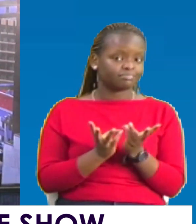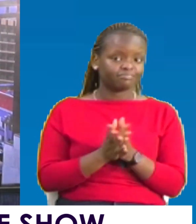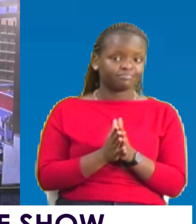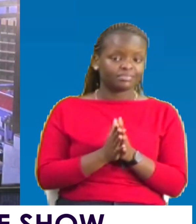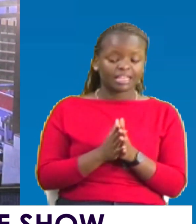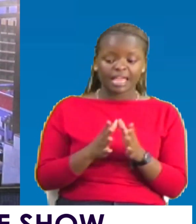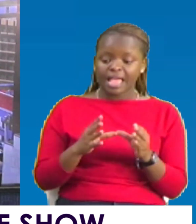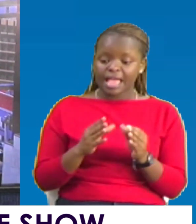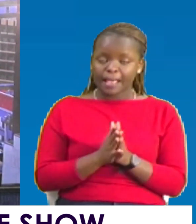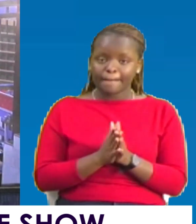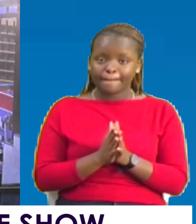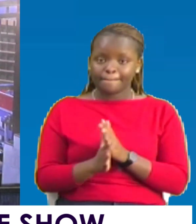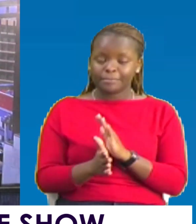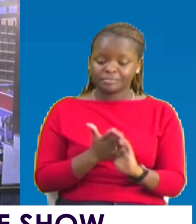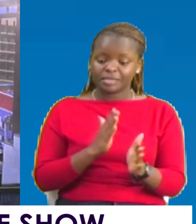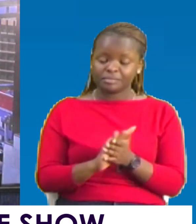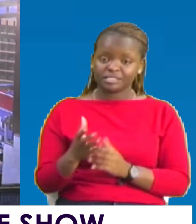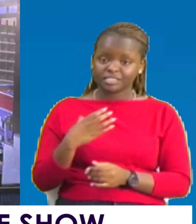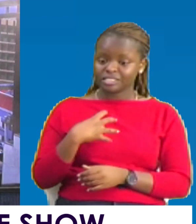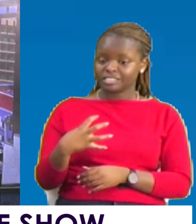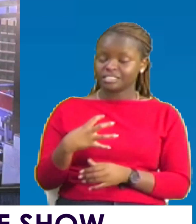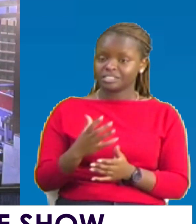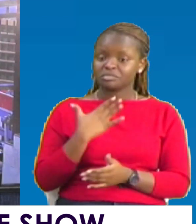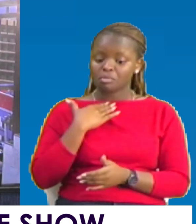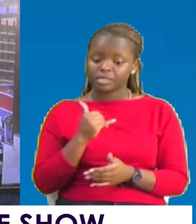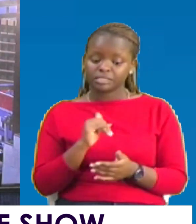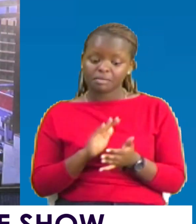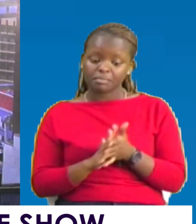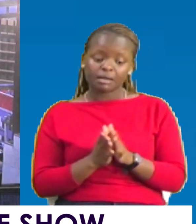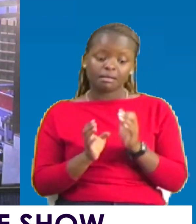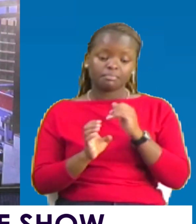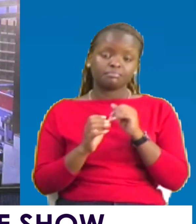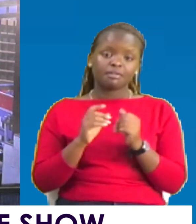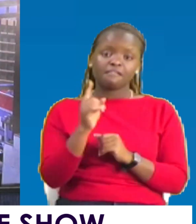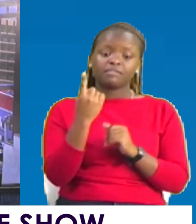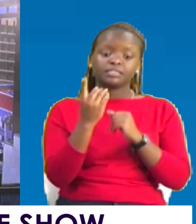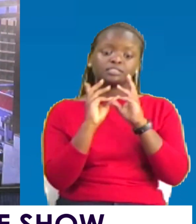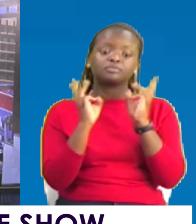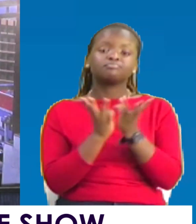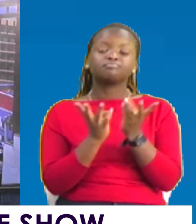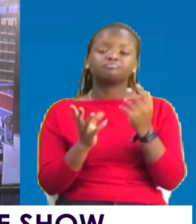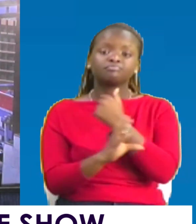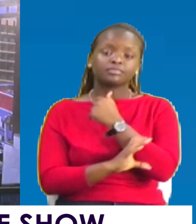empty riches. Do we just yearn to be a first world country at the expense of our peace,